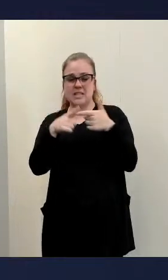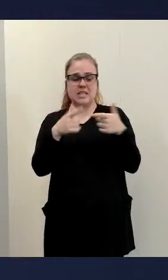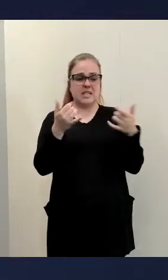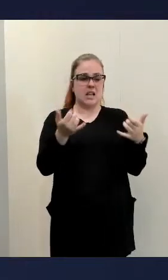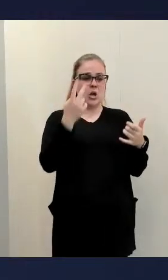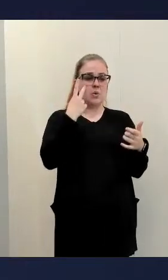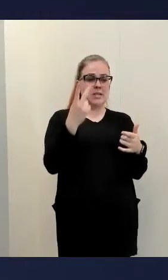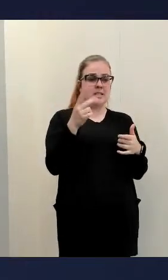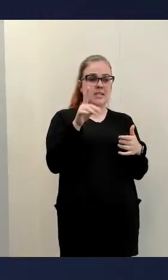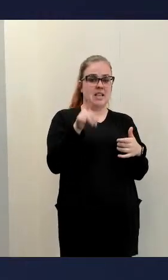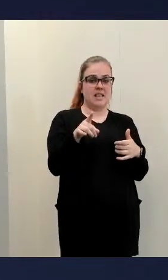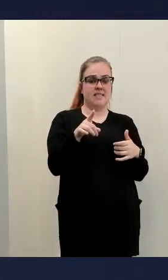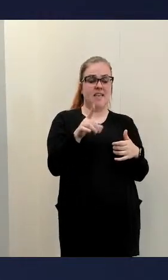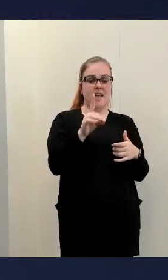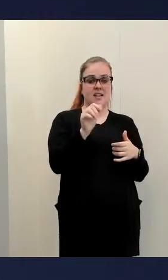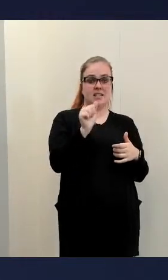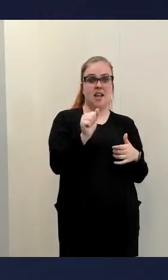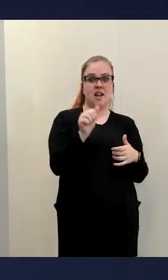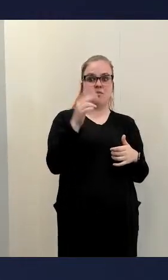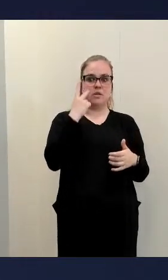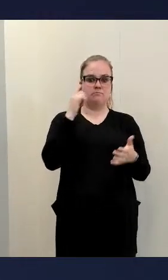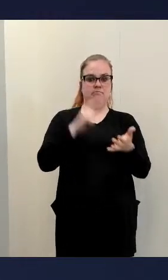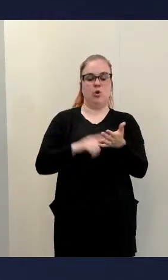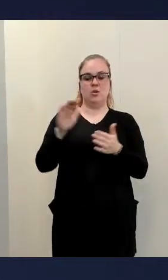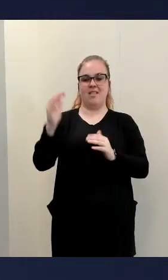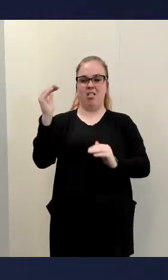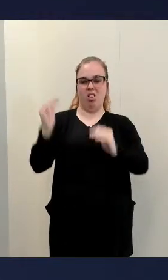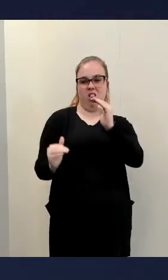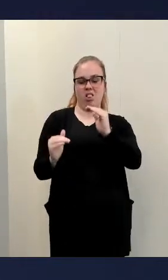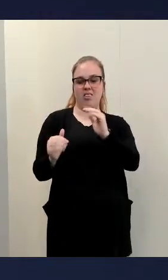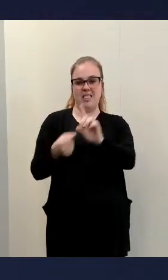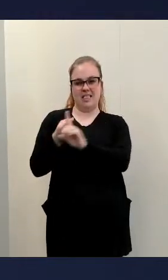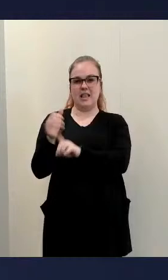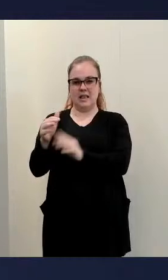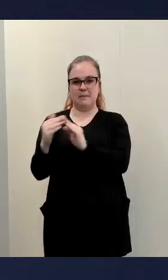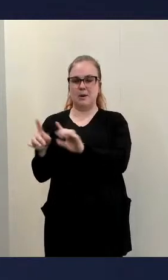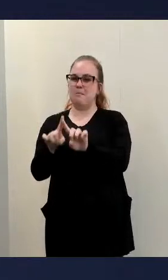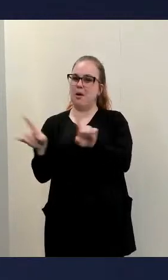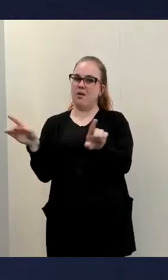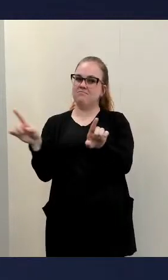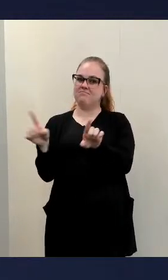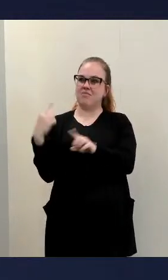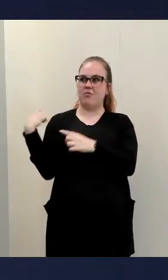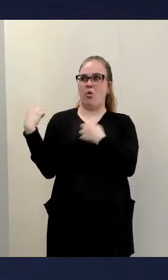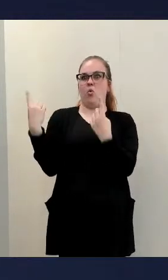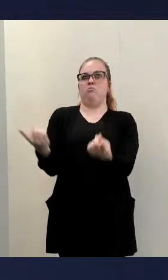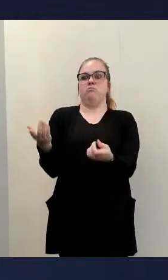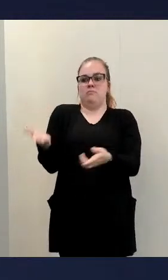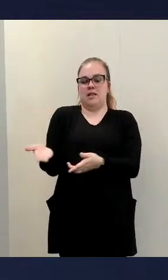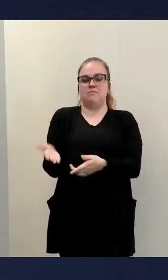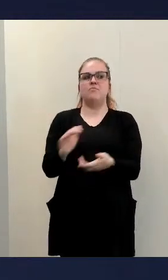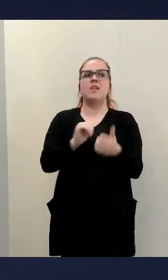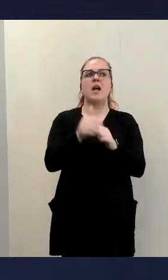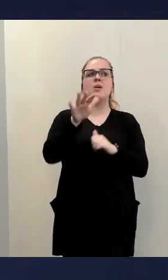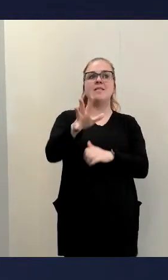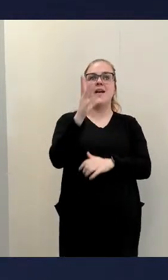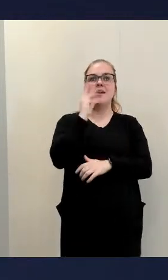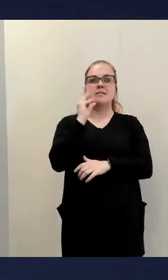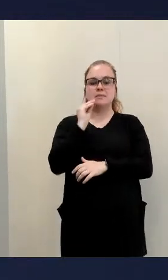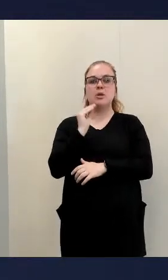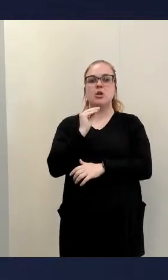see the disparities that hit that community and have always been there. But my question is, how has that